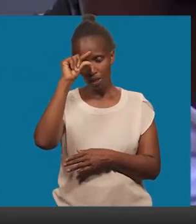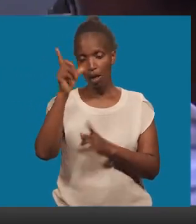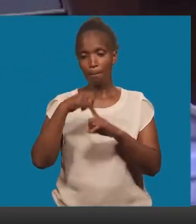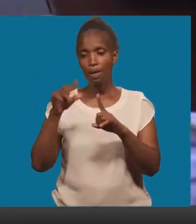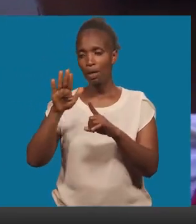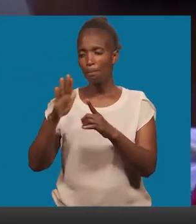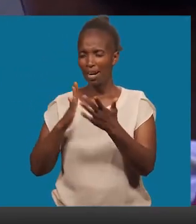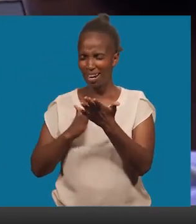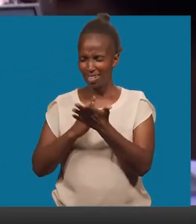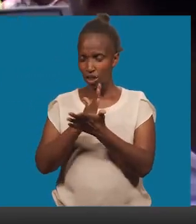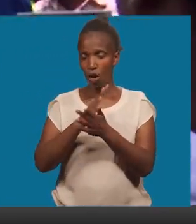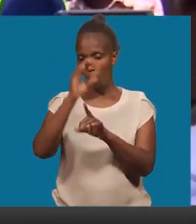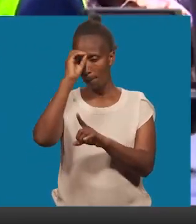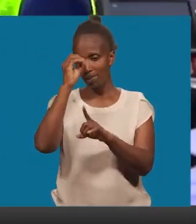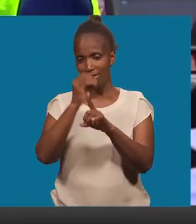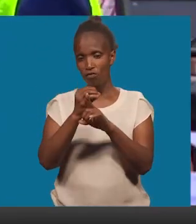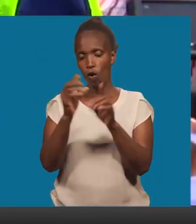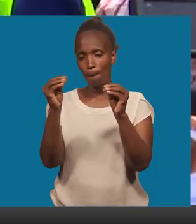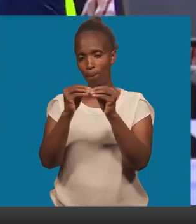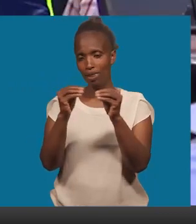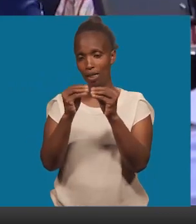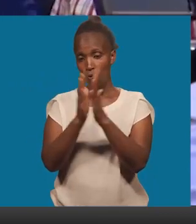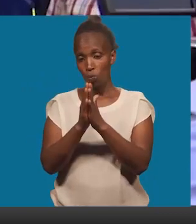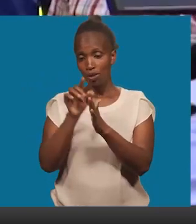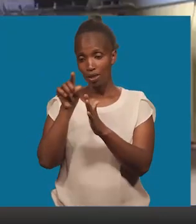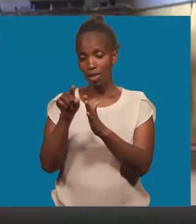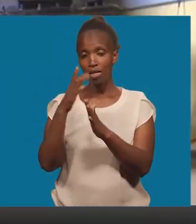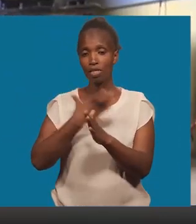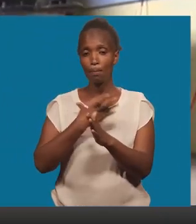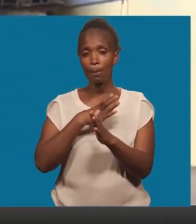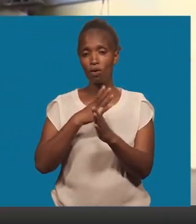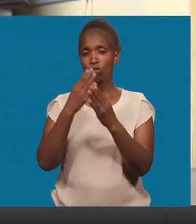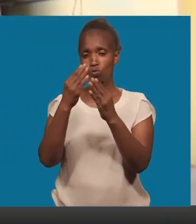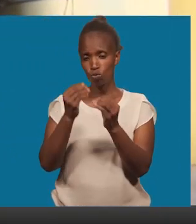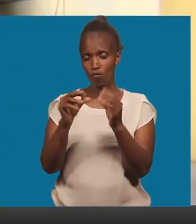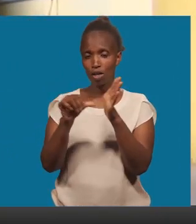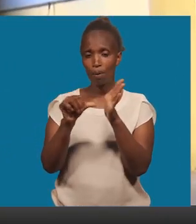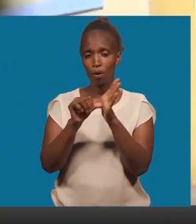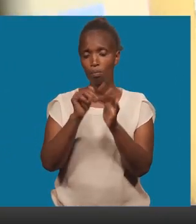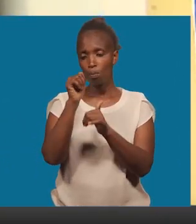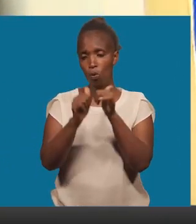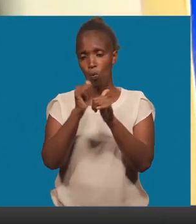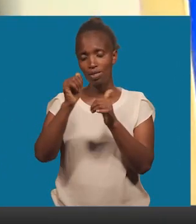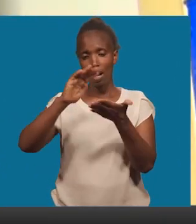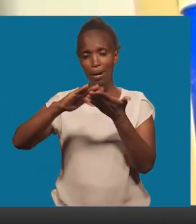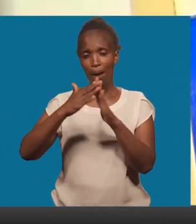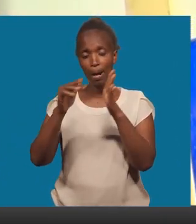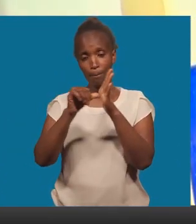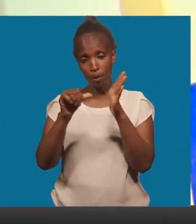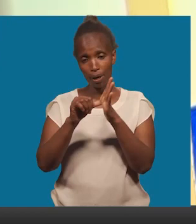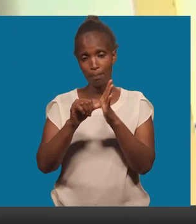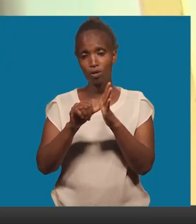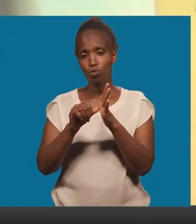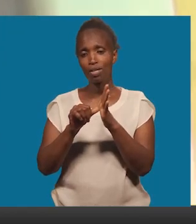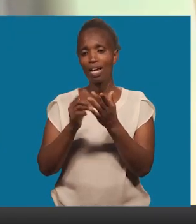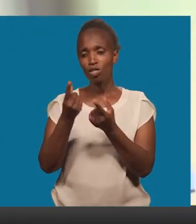la kukutana na wachimbaji madini wadogo ni kutatua masuala yanayokuwa vizingiti kwa wachimbaji wadogo,